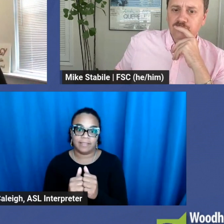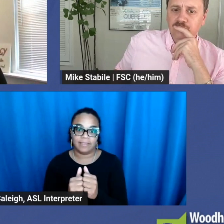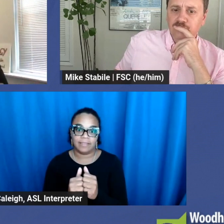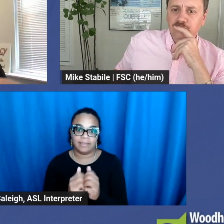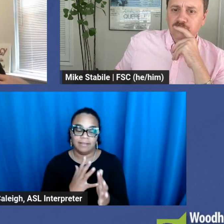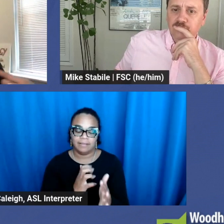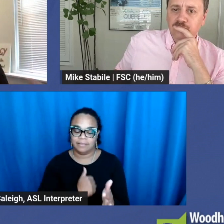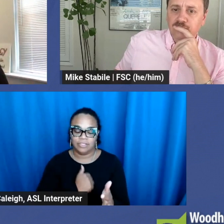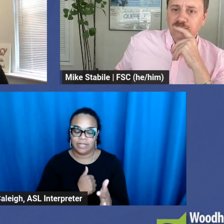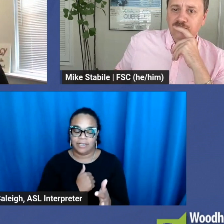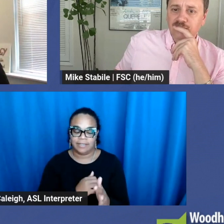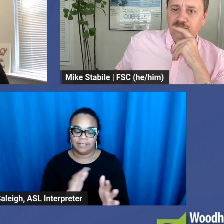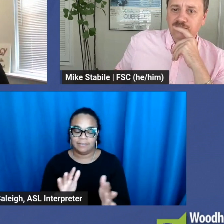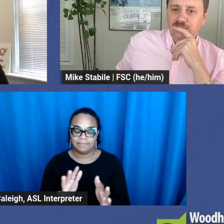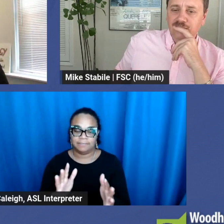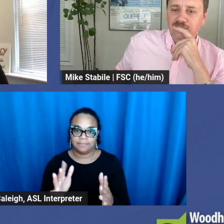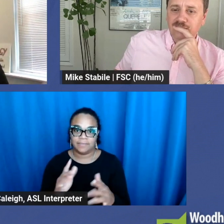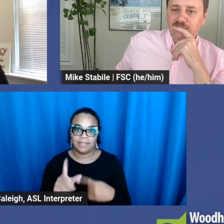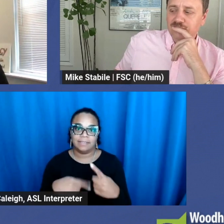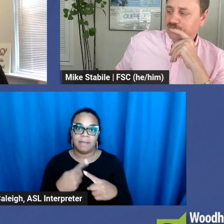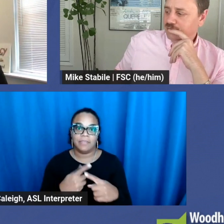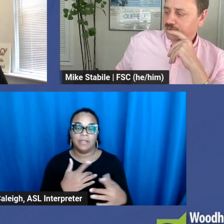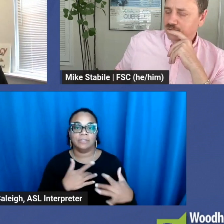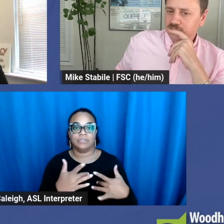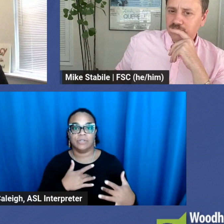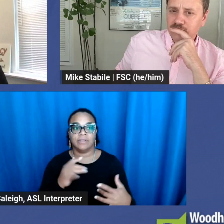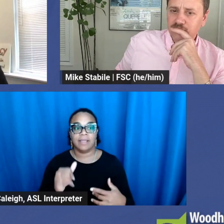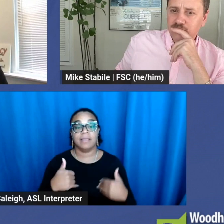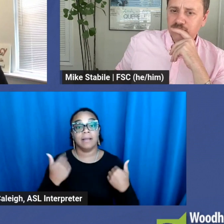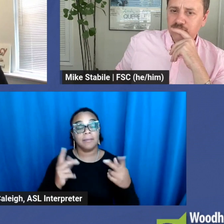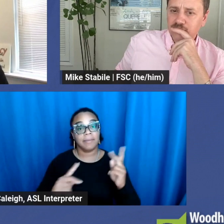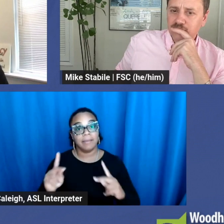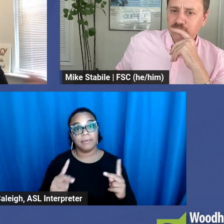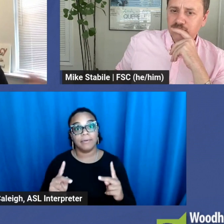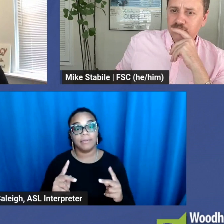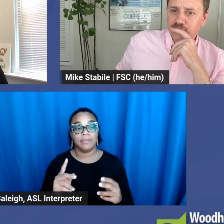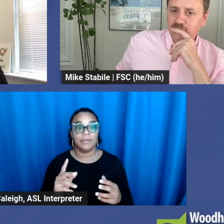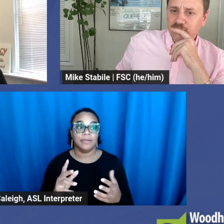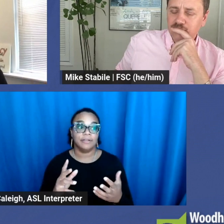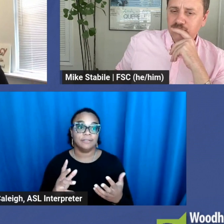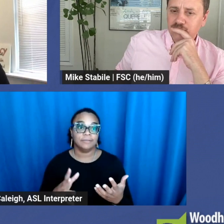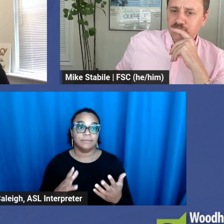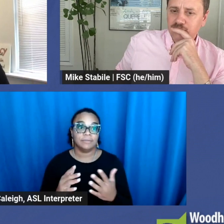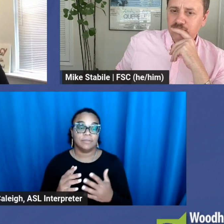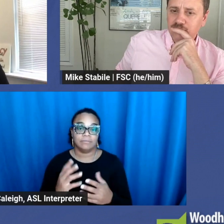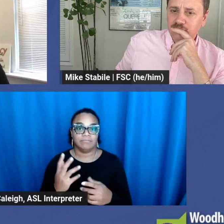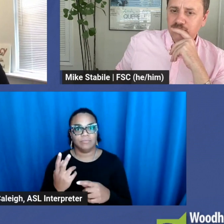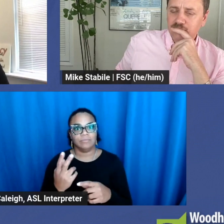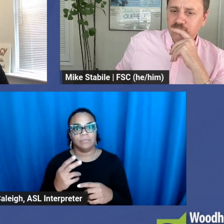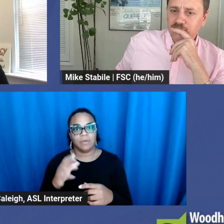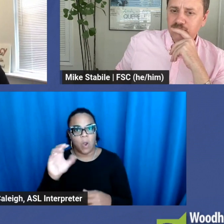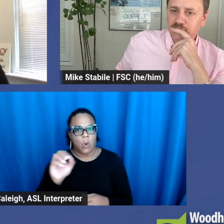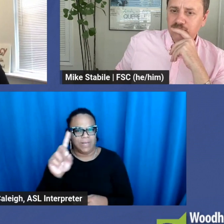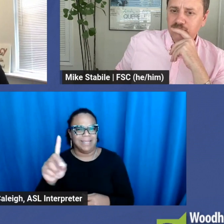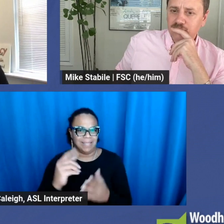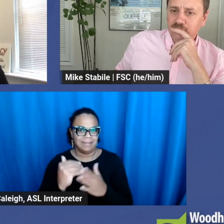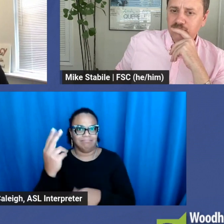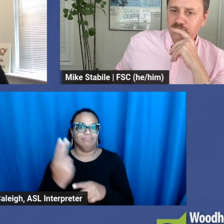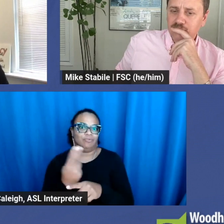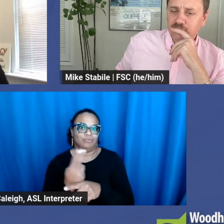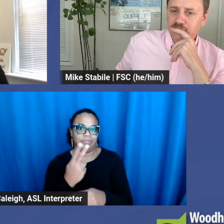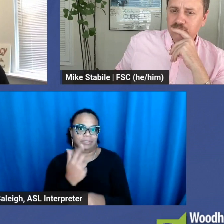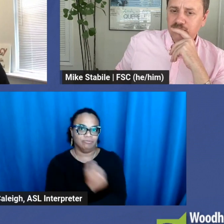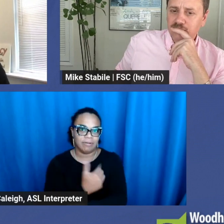sorry. It's based around a concern that young people are overdosing on drugs and